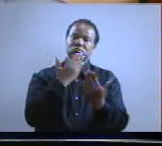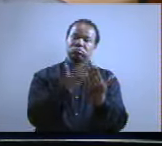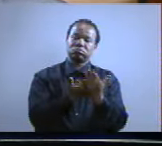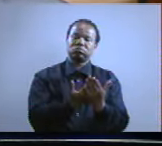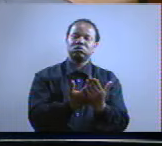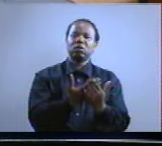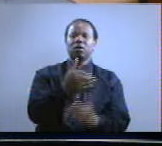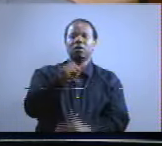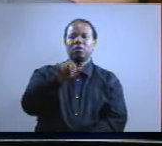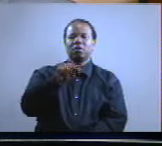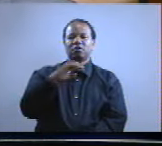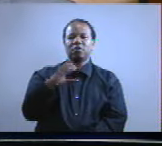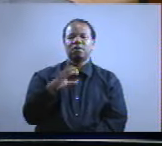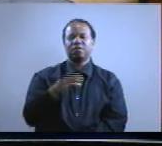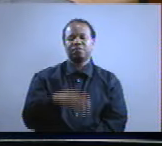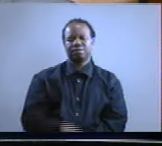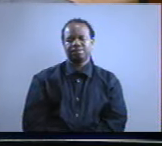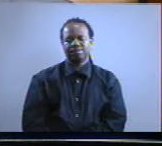ANC.